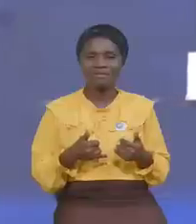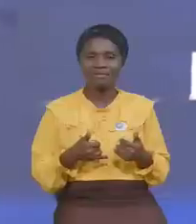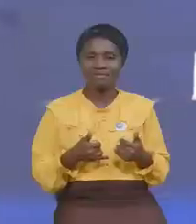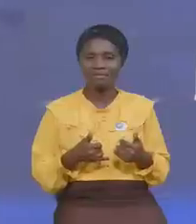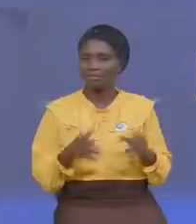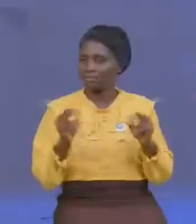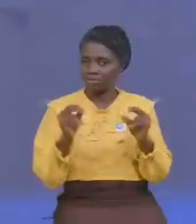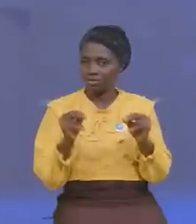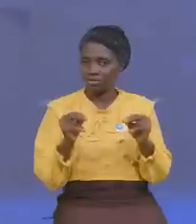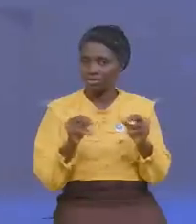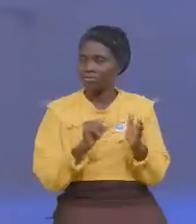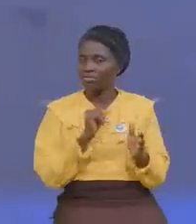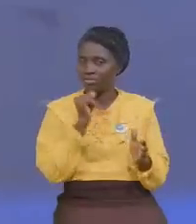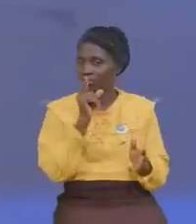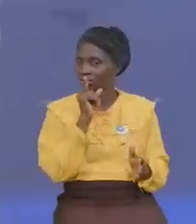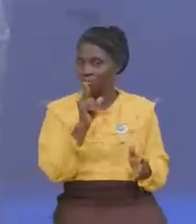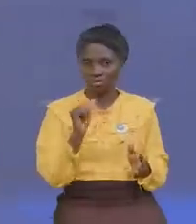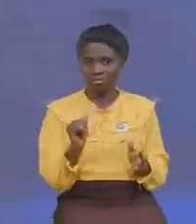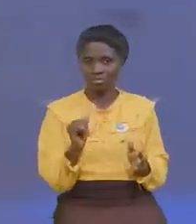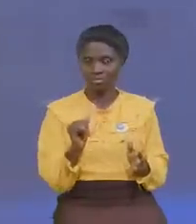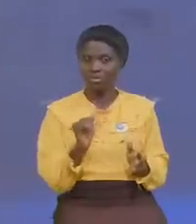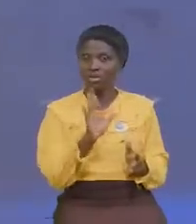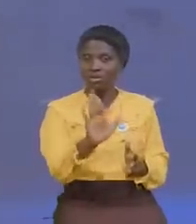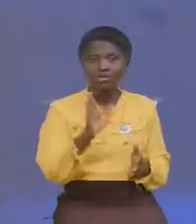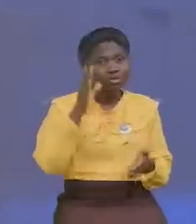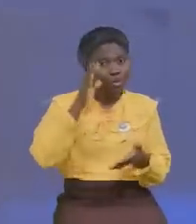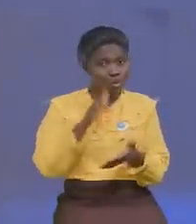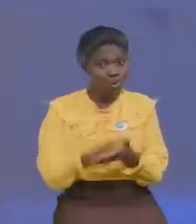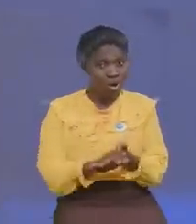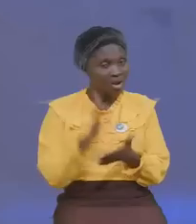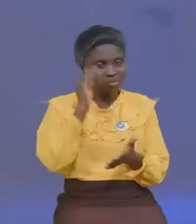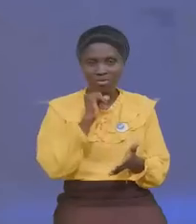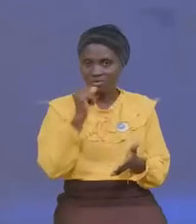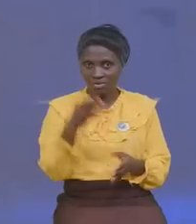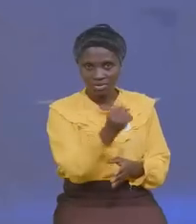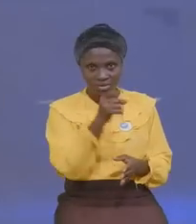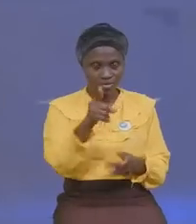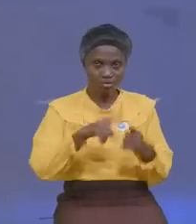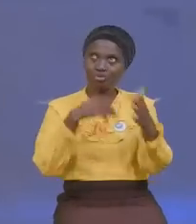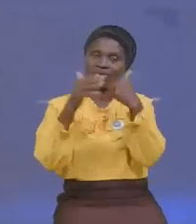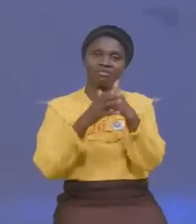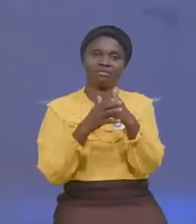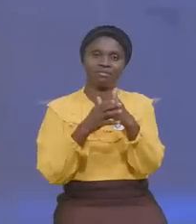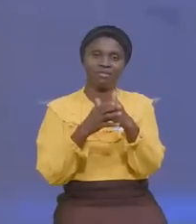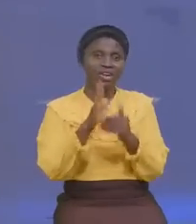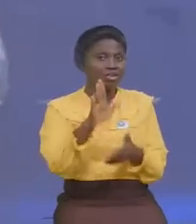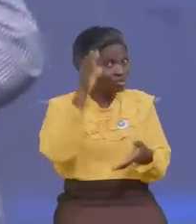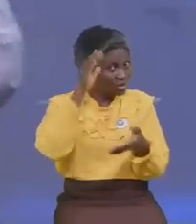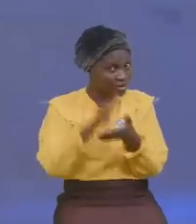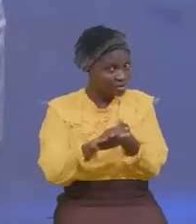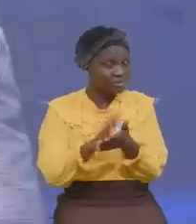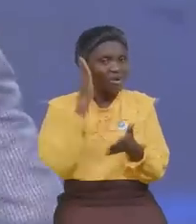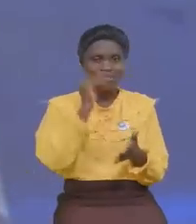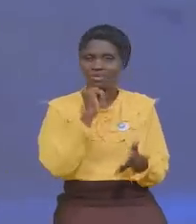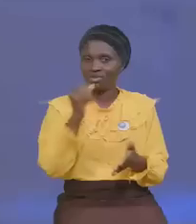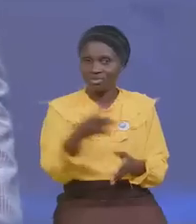Not really. Your wife will not take you to heaven. The husband will not take you to